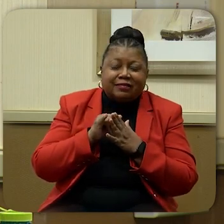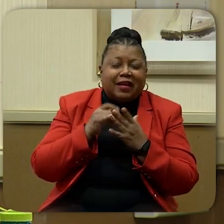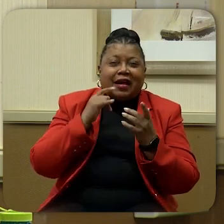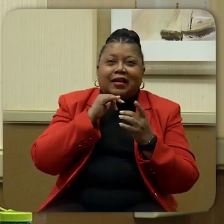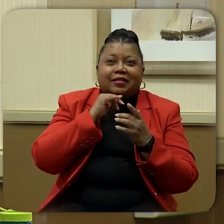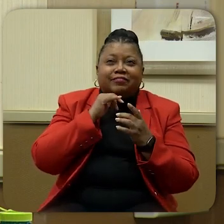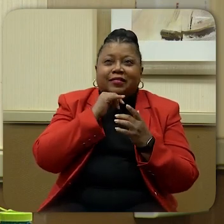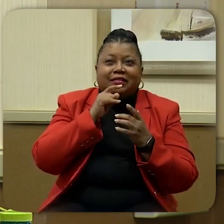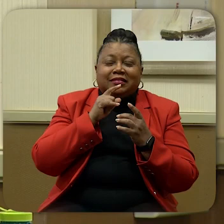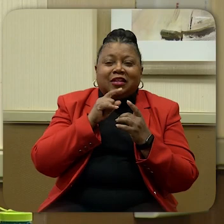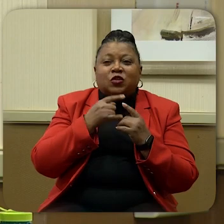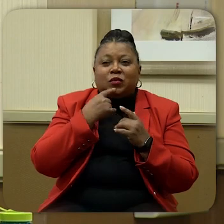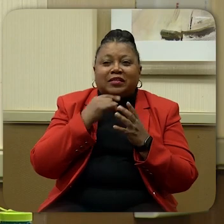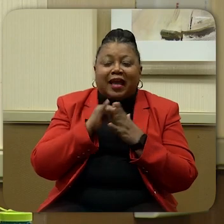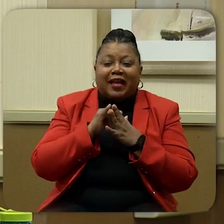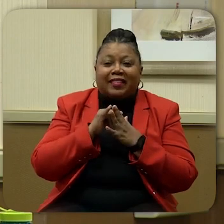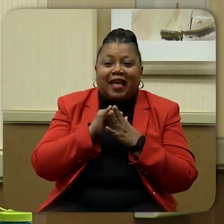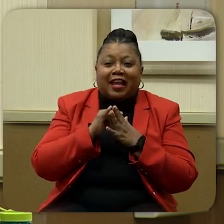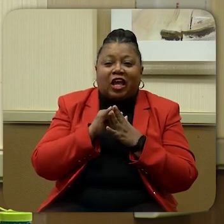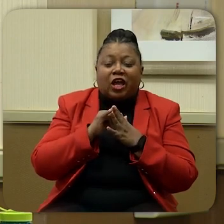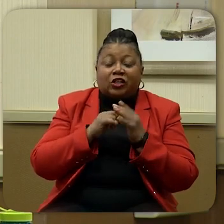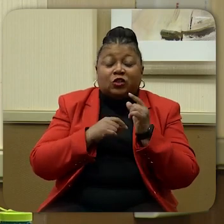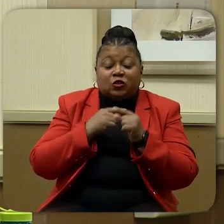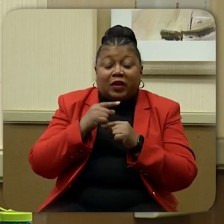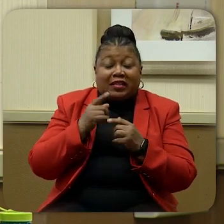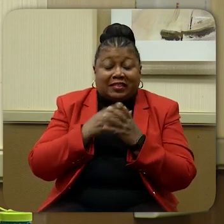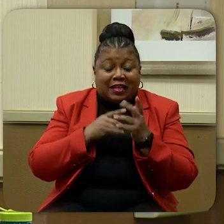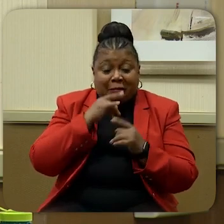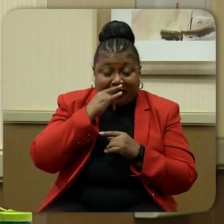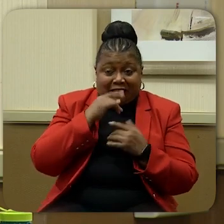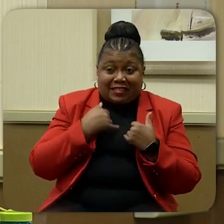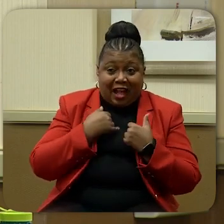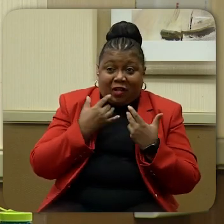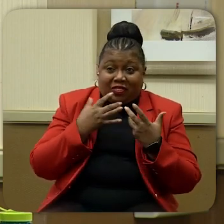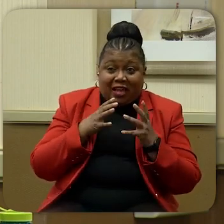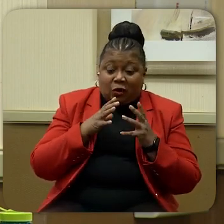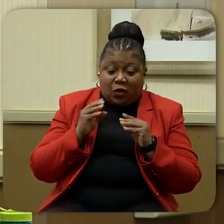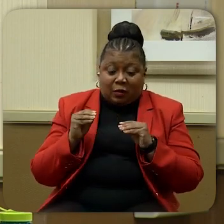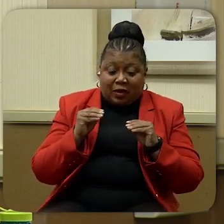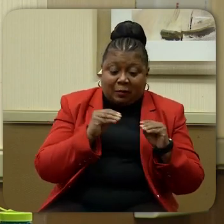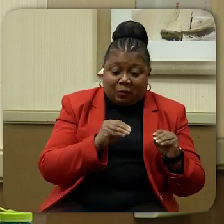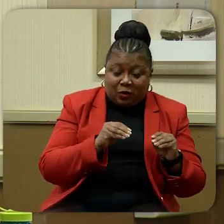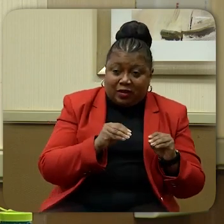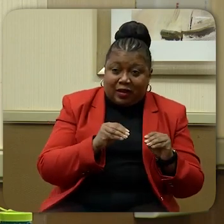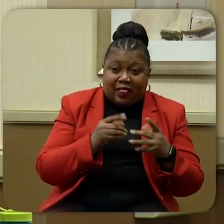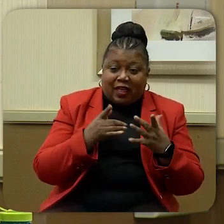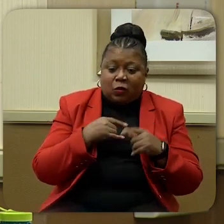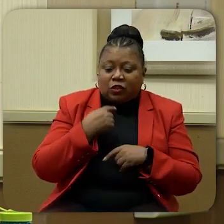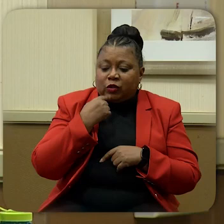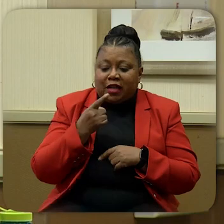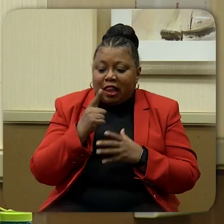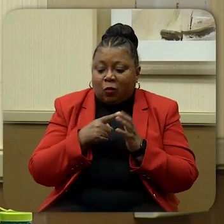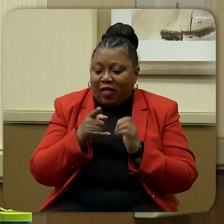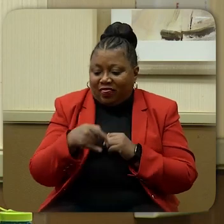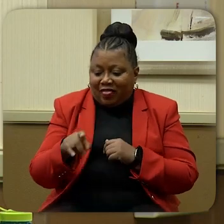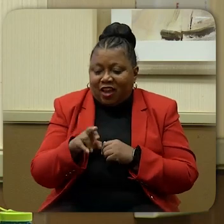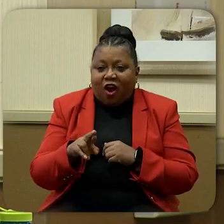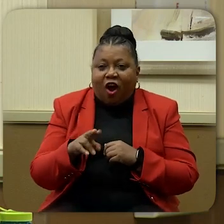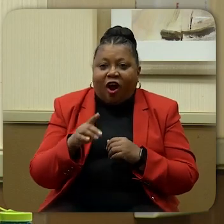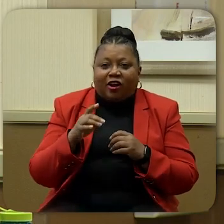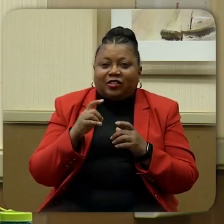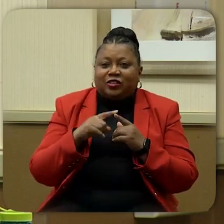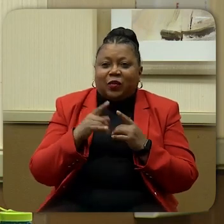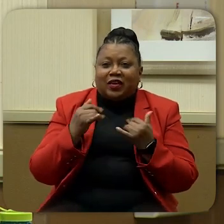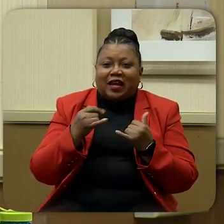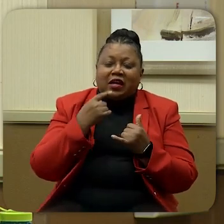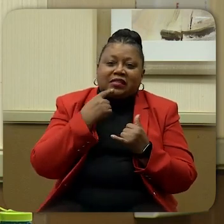not that we were saying, like, is it trendy? Like some kids that are like, now that they don't want to be put in or they don't want you to tell them what they are, so they